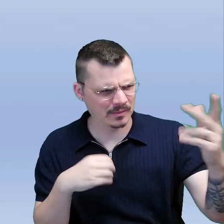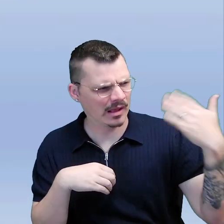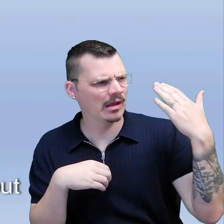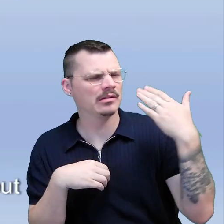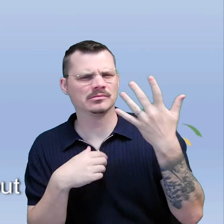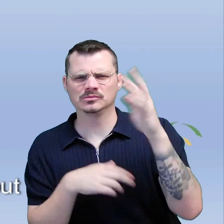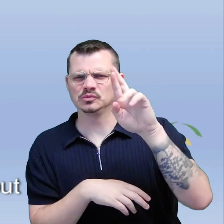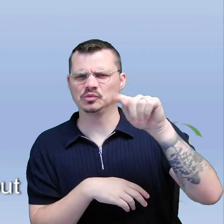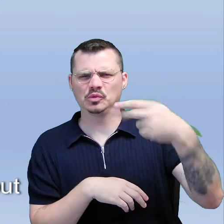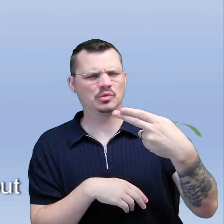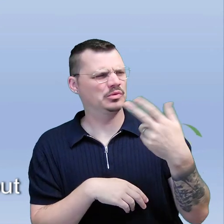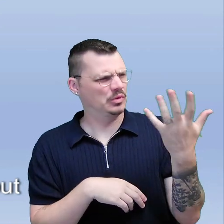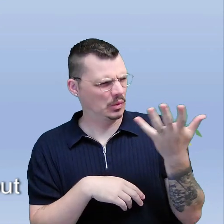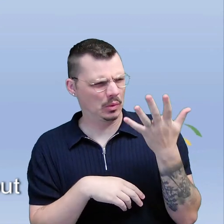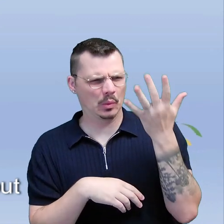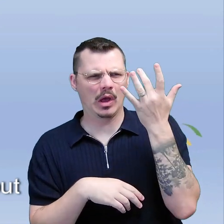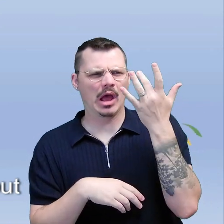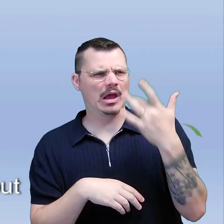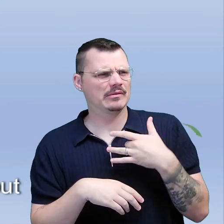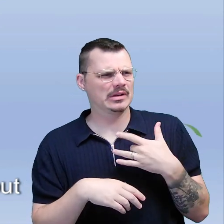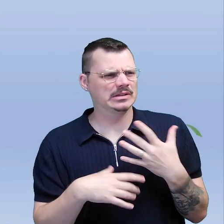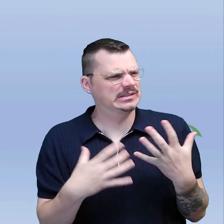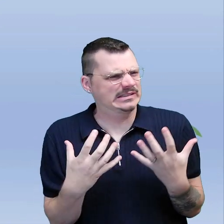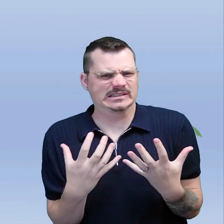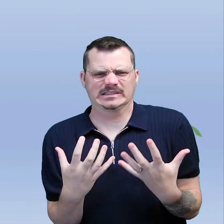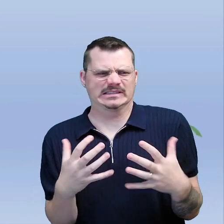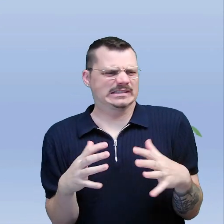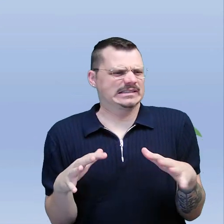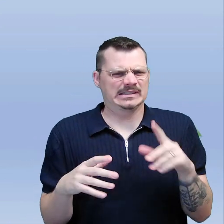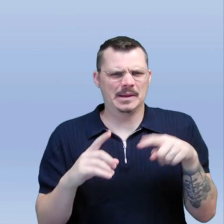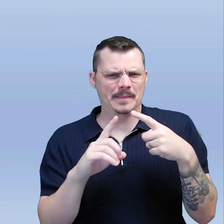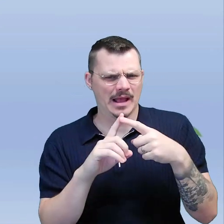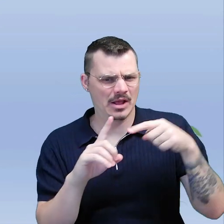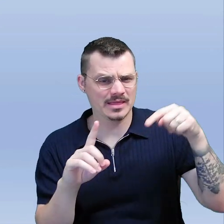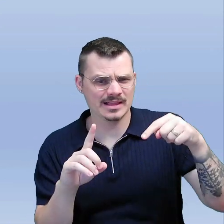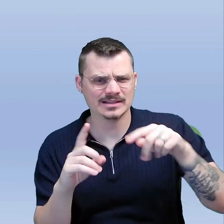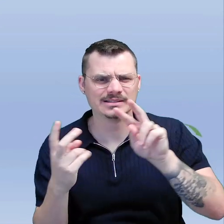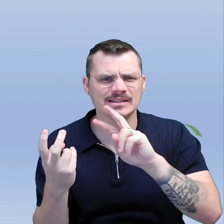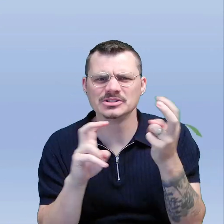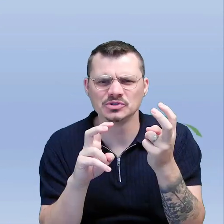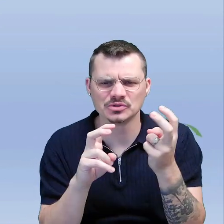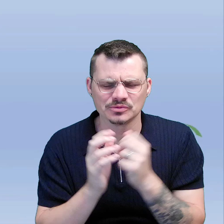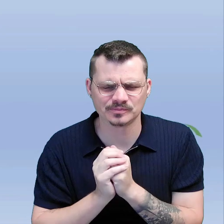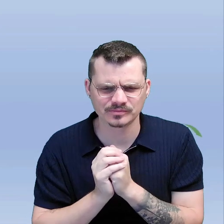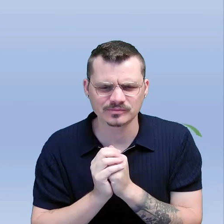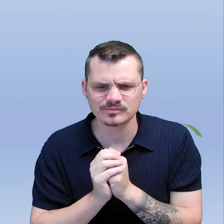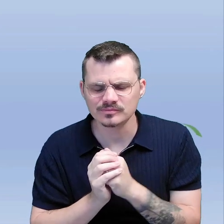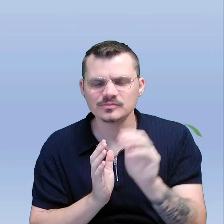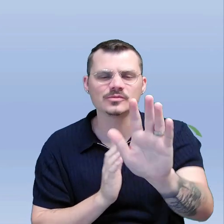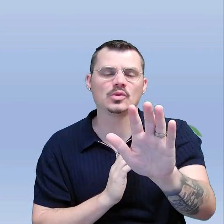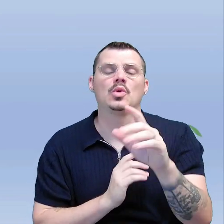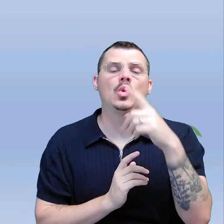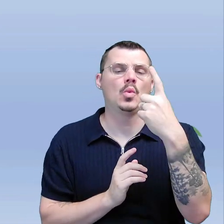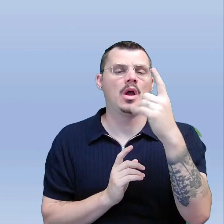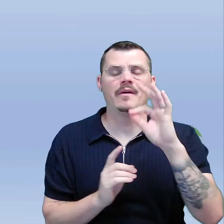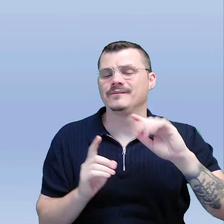Ruth, why are your shorts in such a bunch about this particular issue? And one of the first people